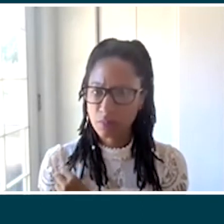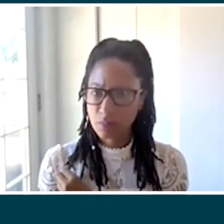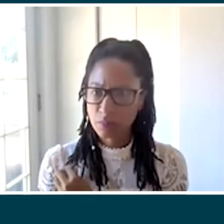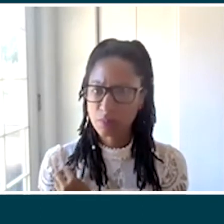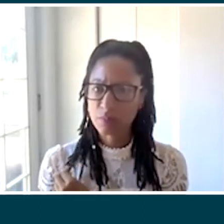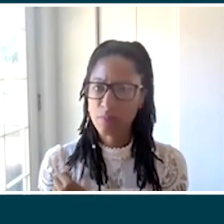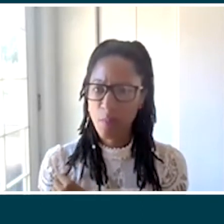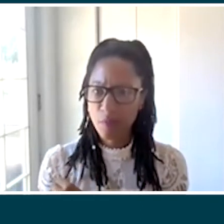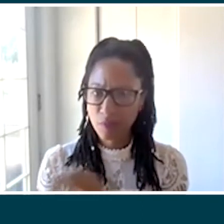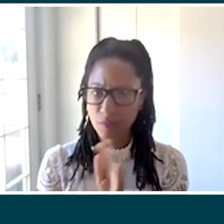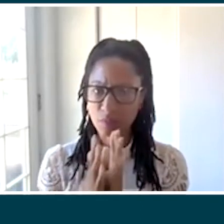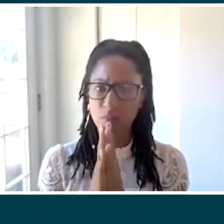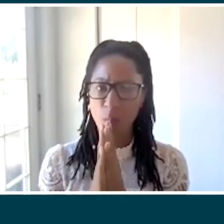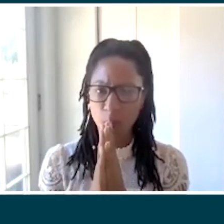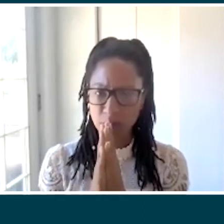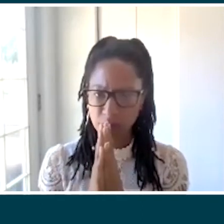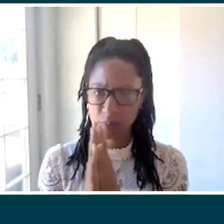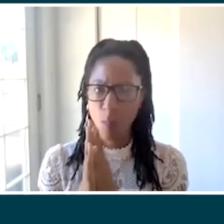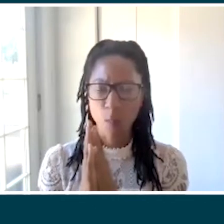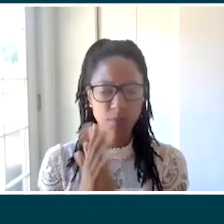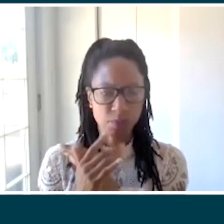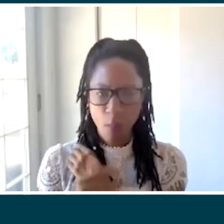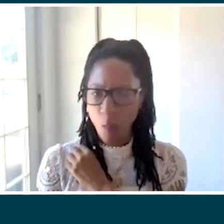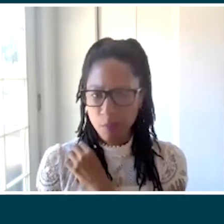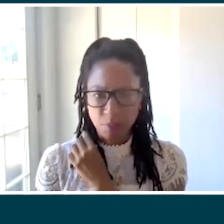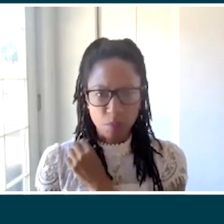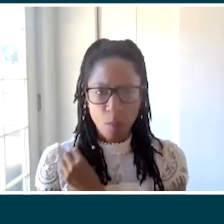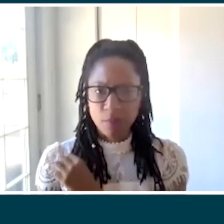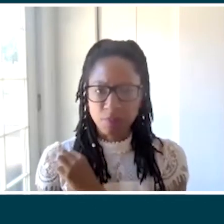really appreciated that. Mm. Mm.